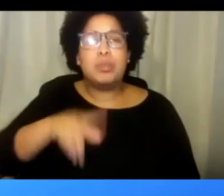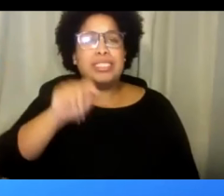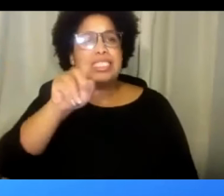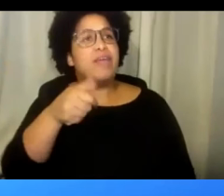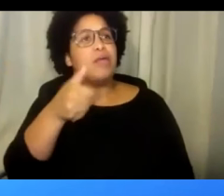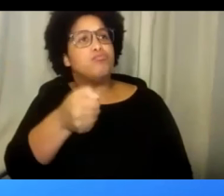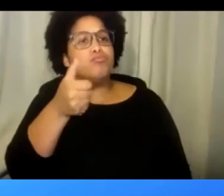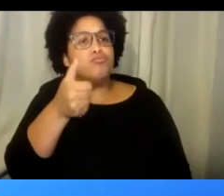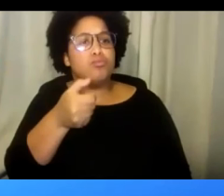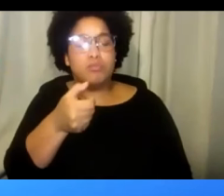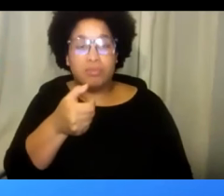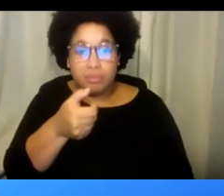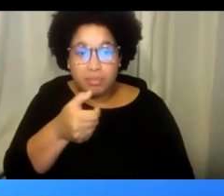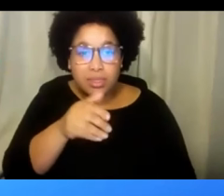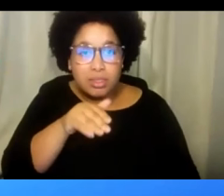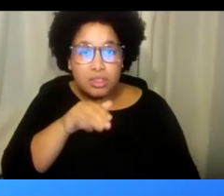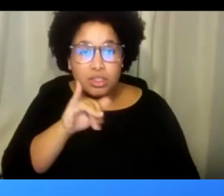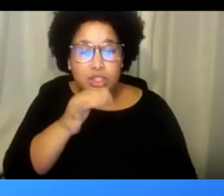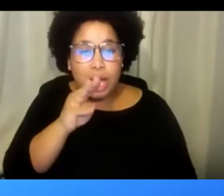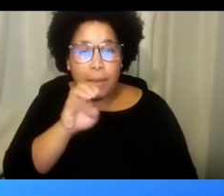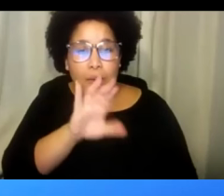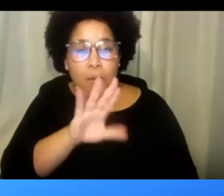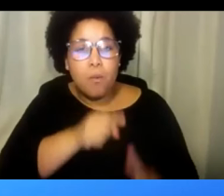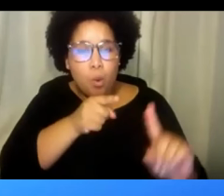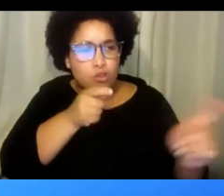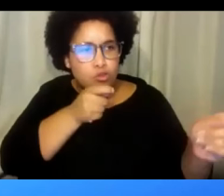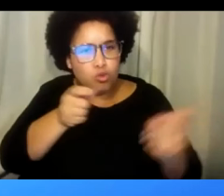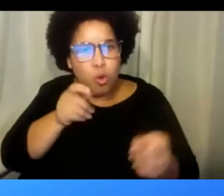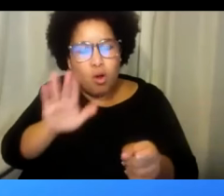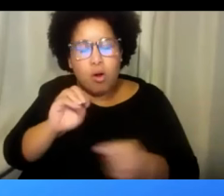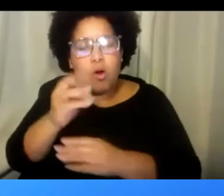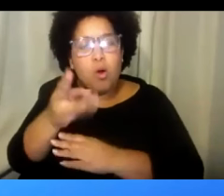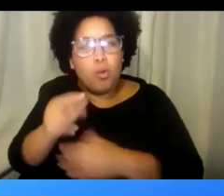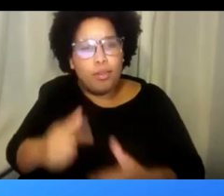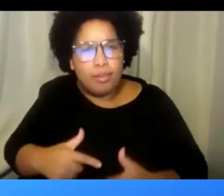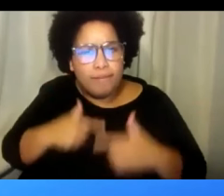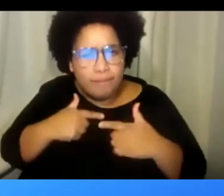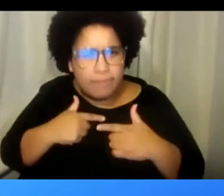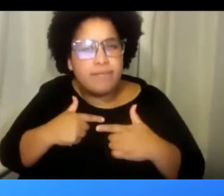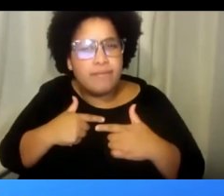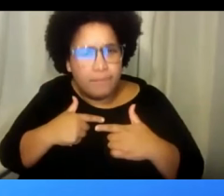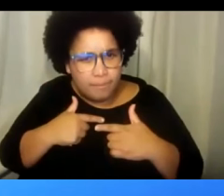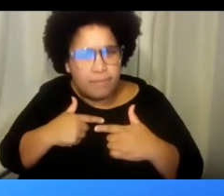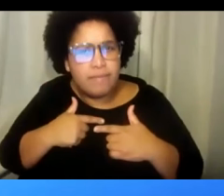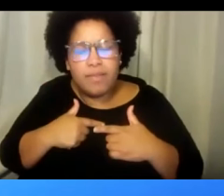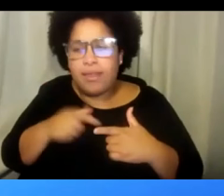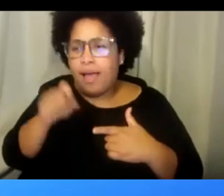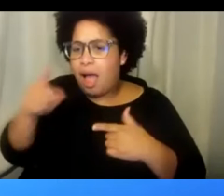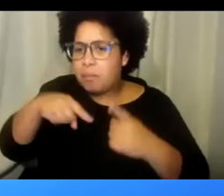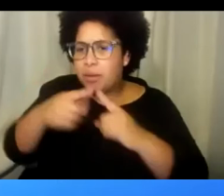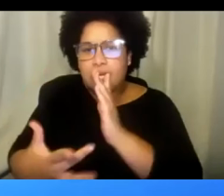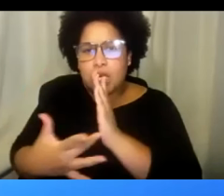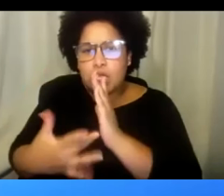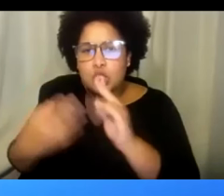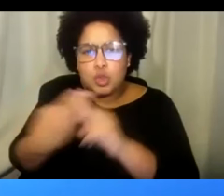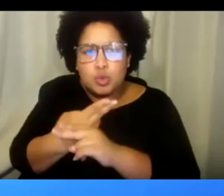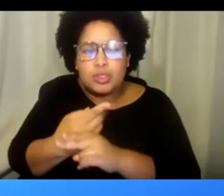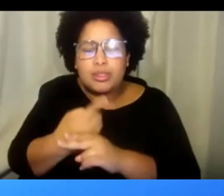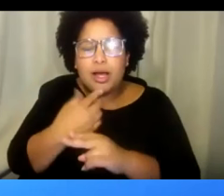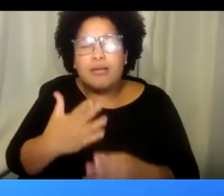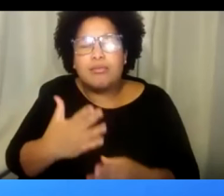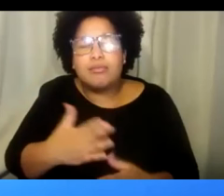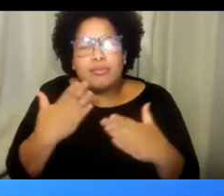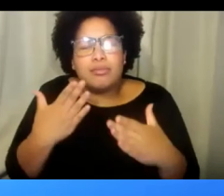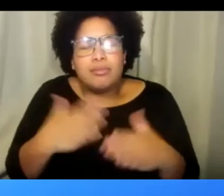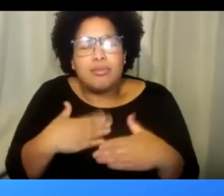TV. One of Jamie's goals was to be able to control her own lights. When asked about technology she uses, she said, "I'm so happy with